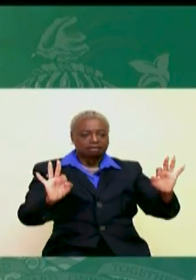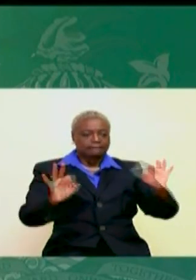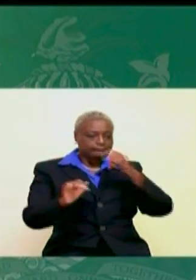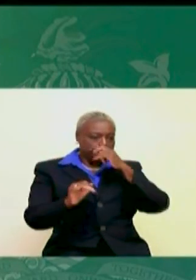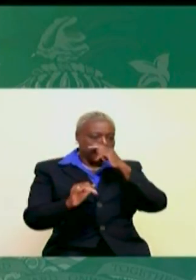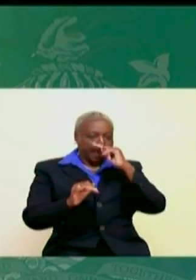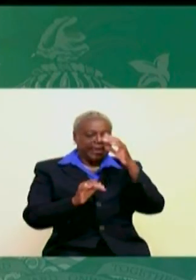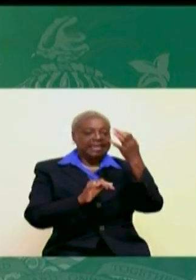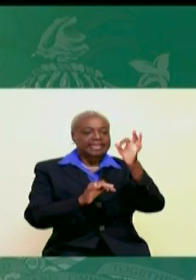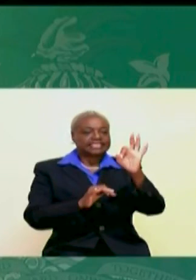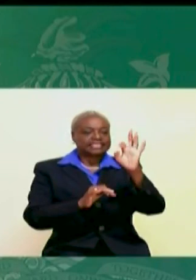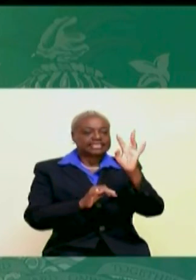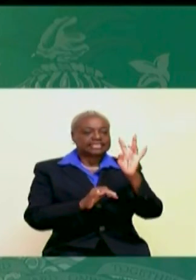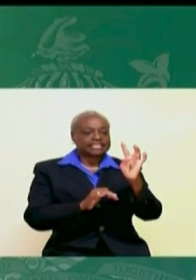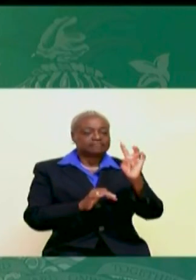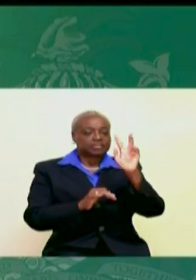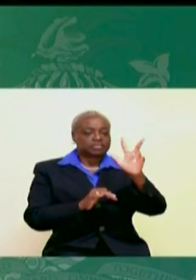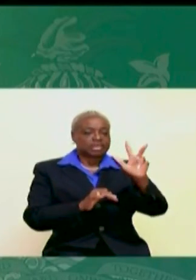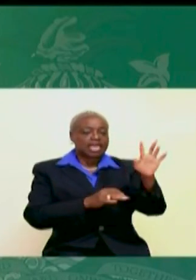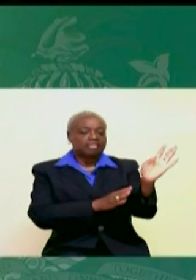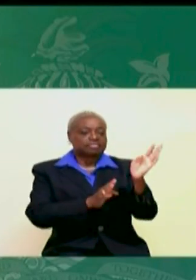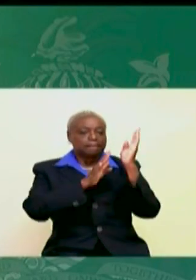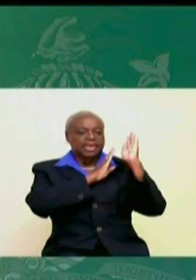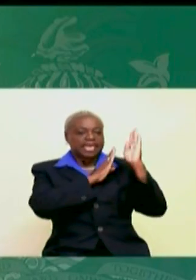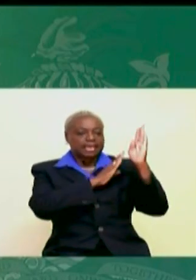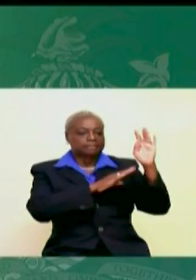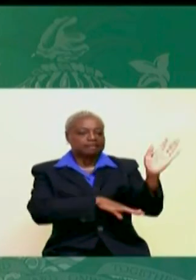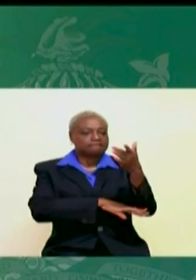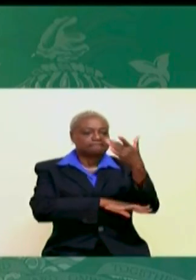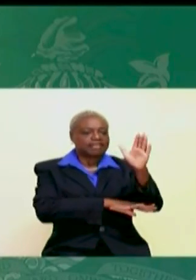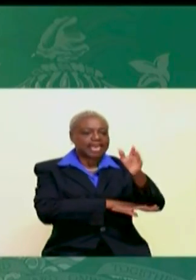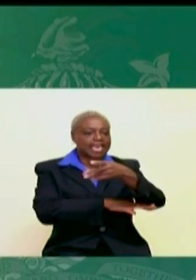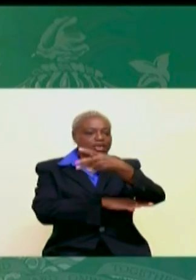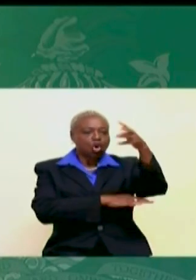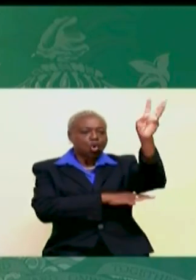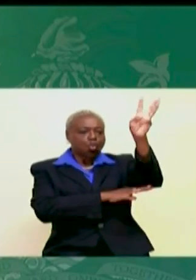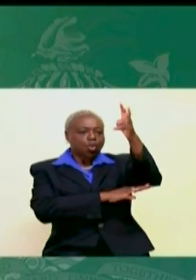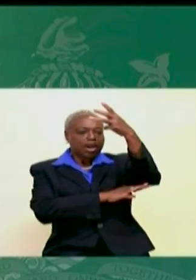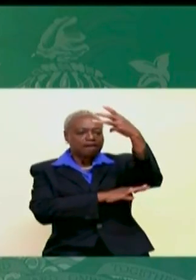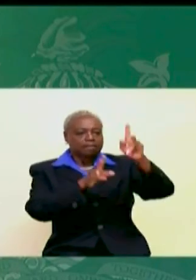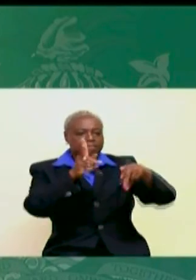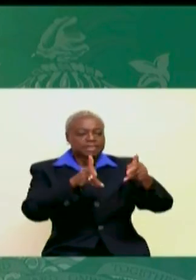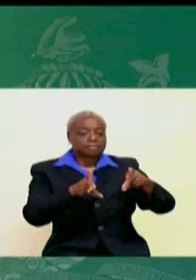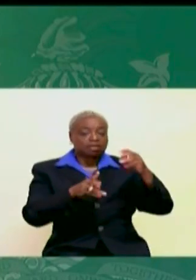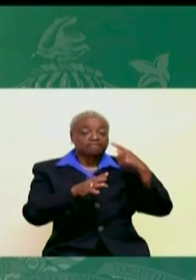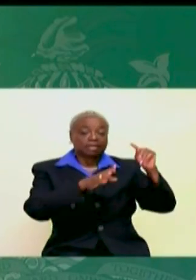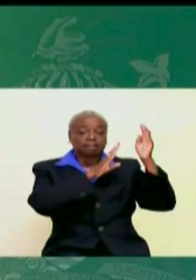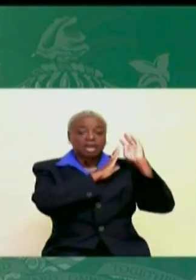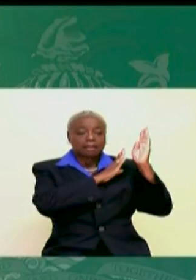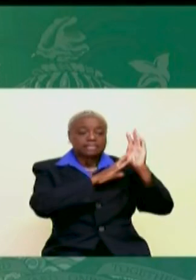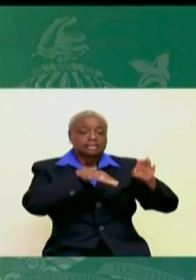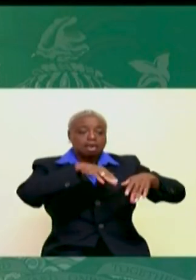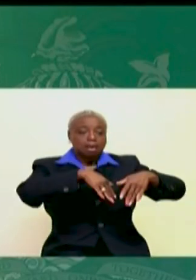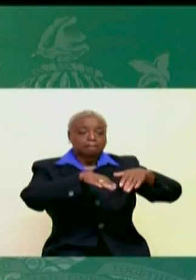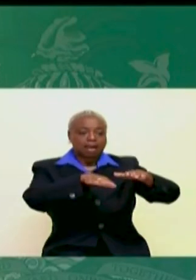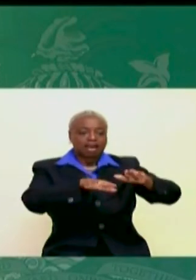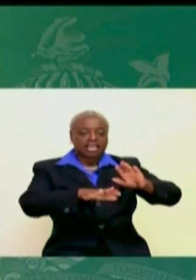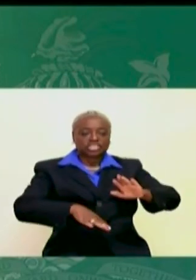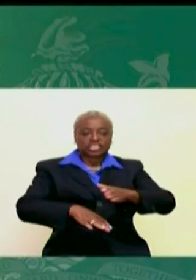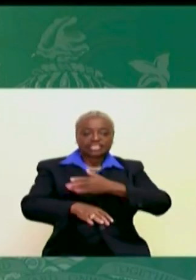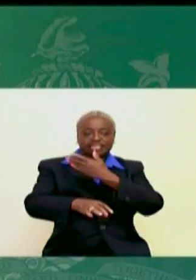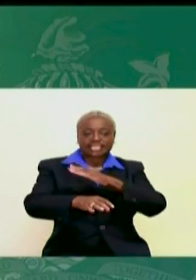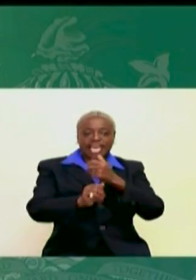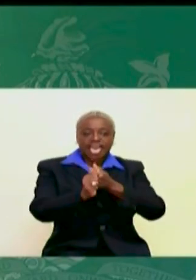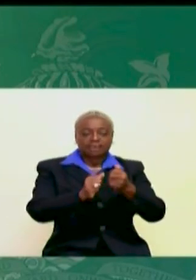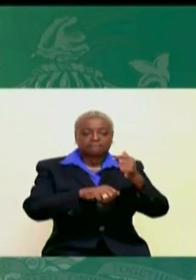In 1973, the Bahamian flag raised, the people of the Bahamas marched and sang. Every time we sing it, I feel proud to be a